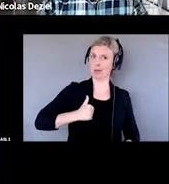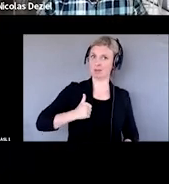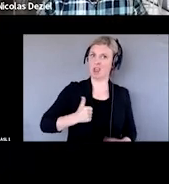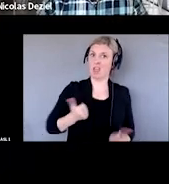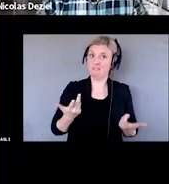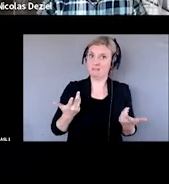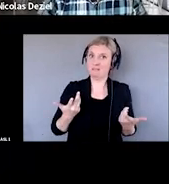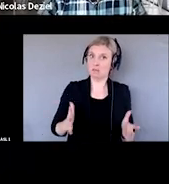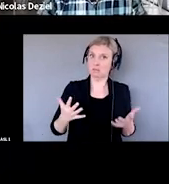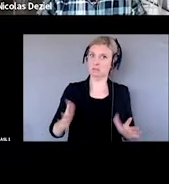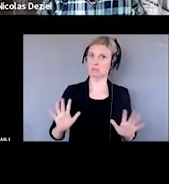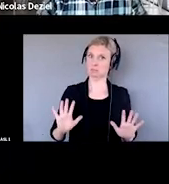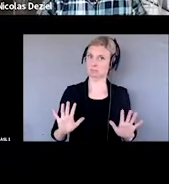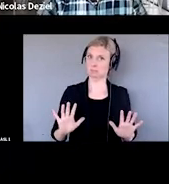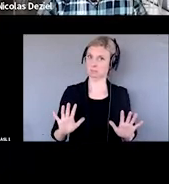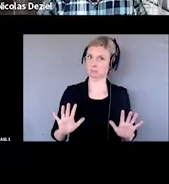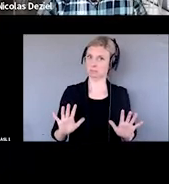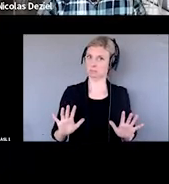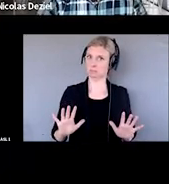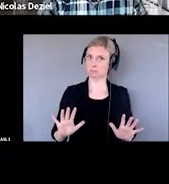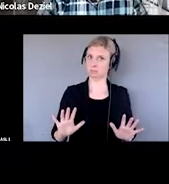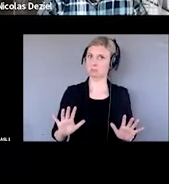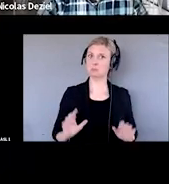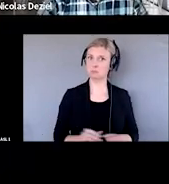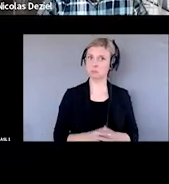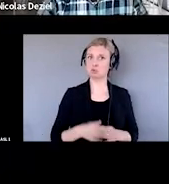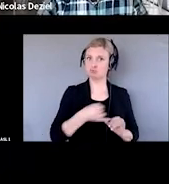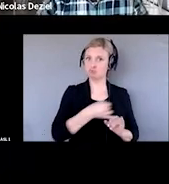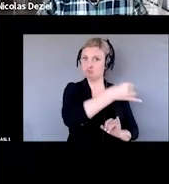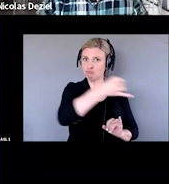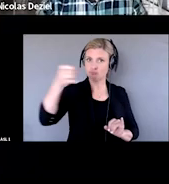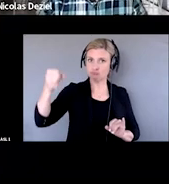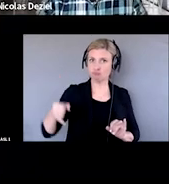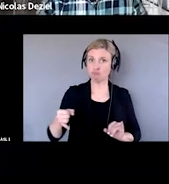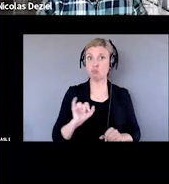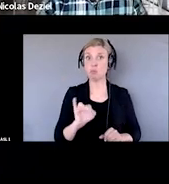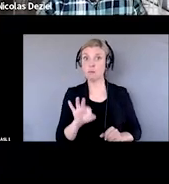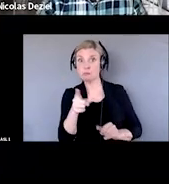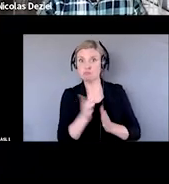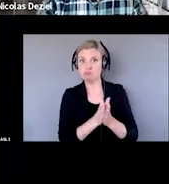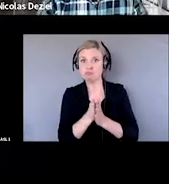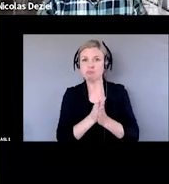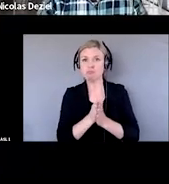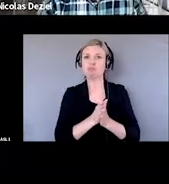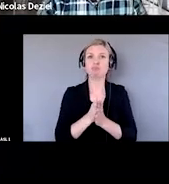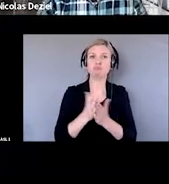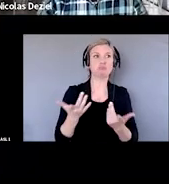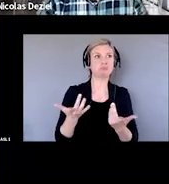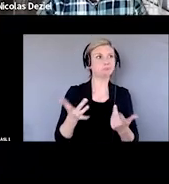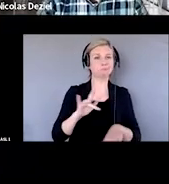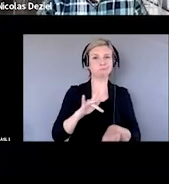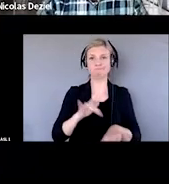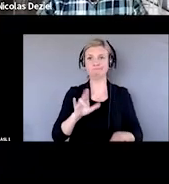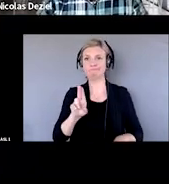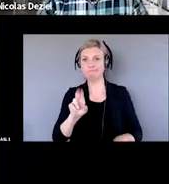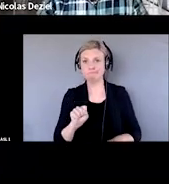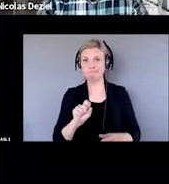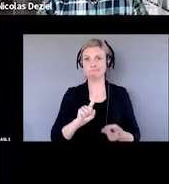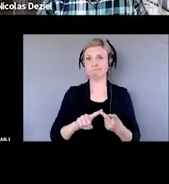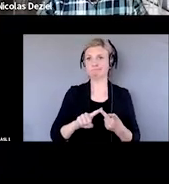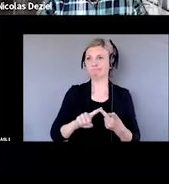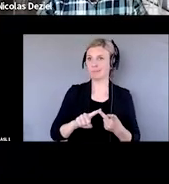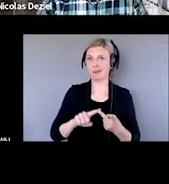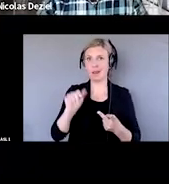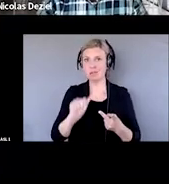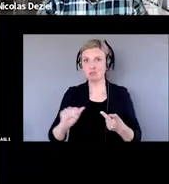to get an equivalent in other countries, US, Europe, Asia, whichever you want to go, you will have to go through a